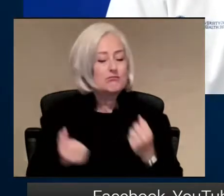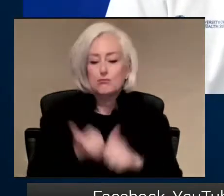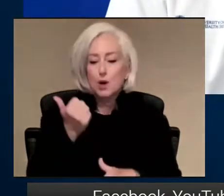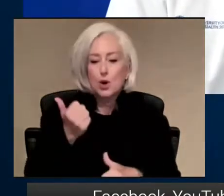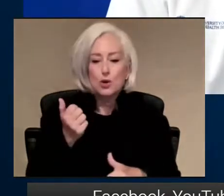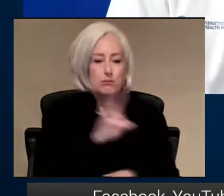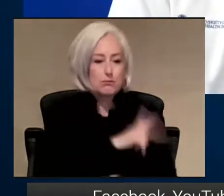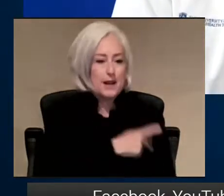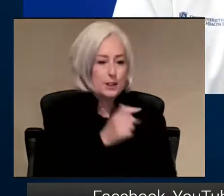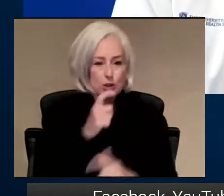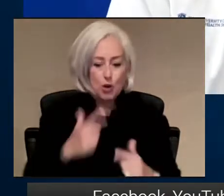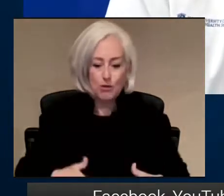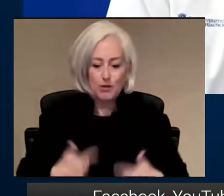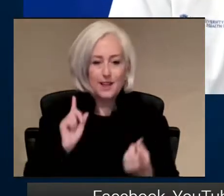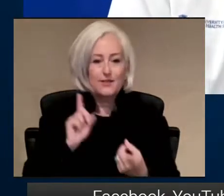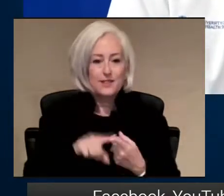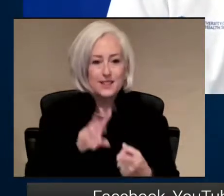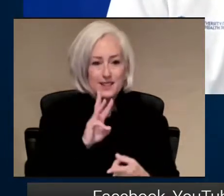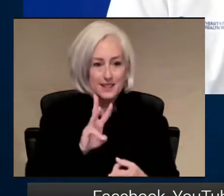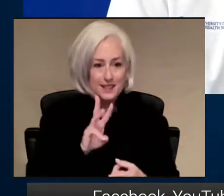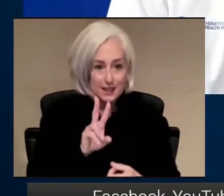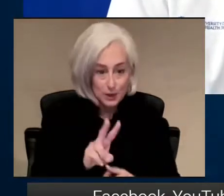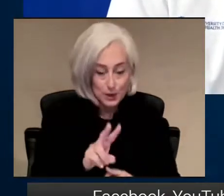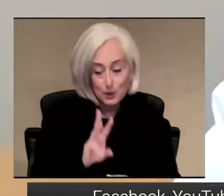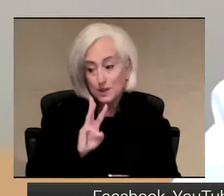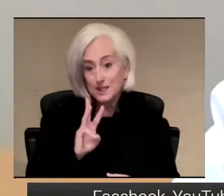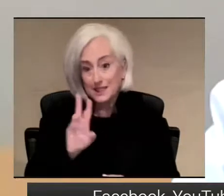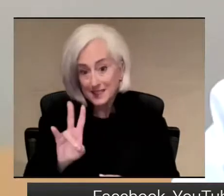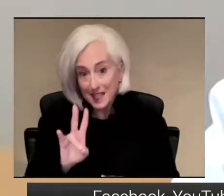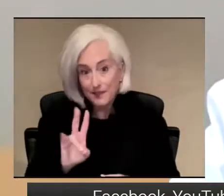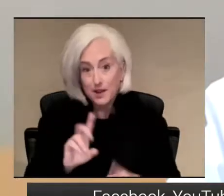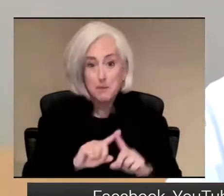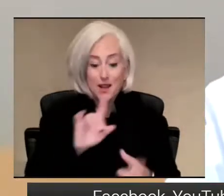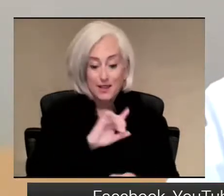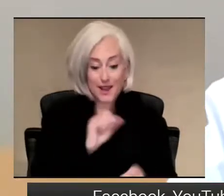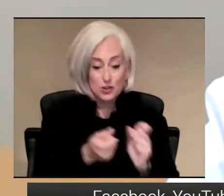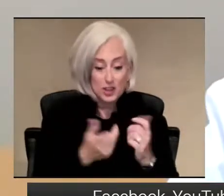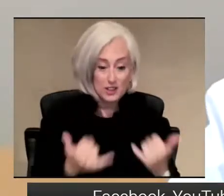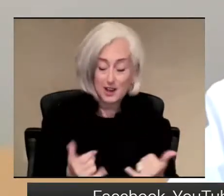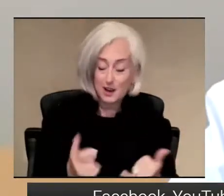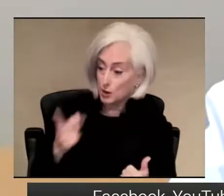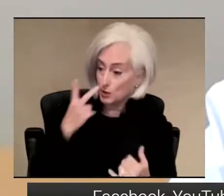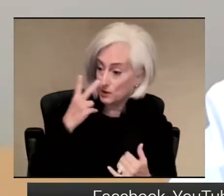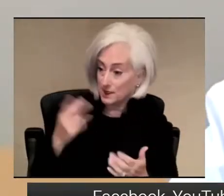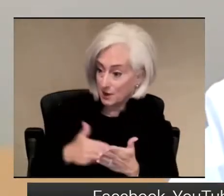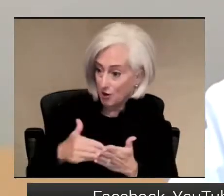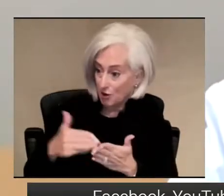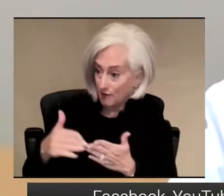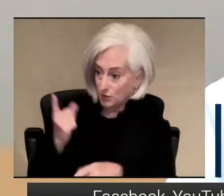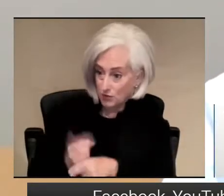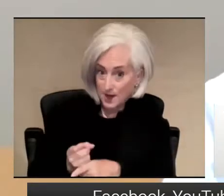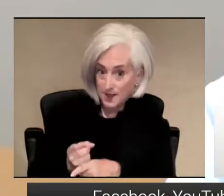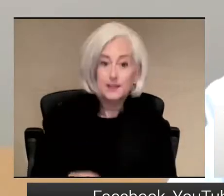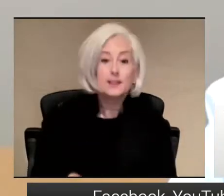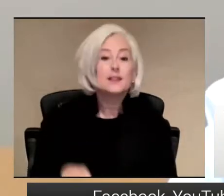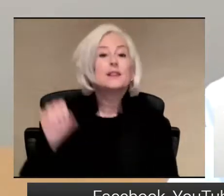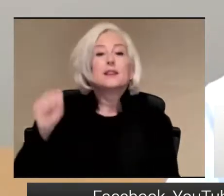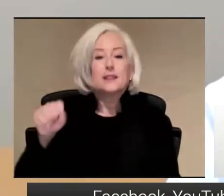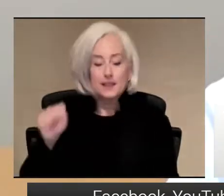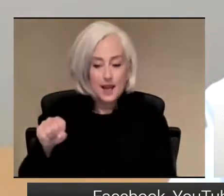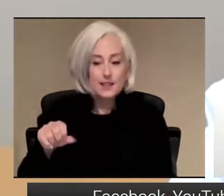But you must see a fair number of people with this disorder. We do. Once we have the diagnosis, because the diagnosis is